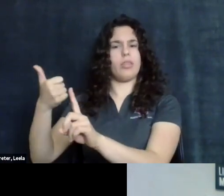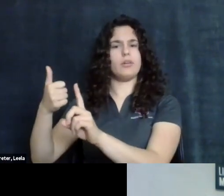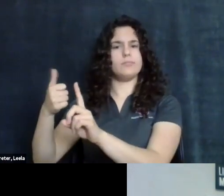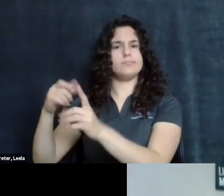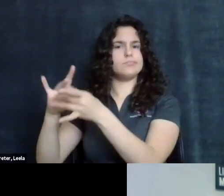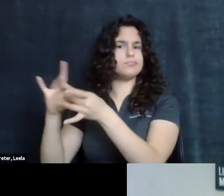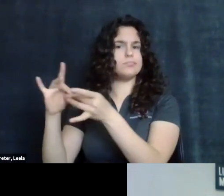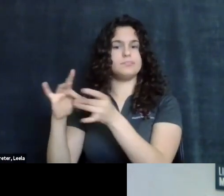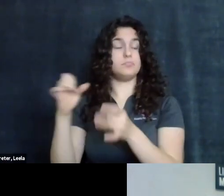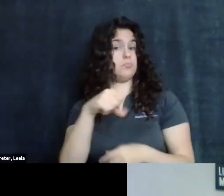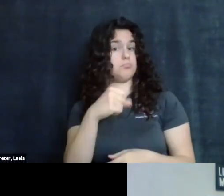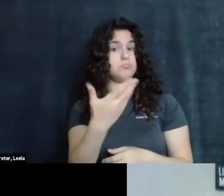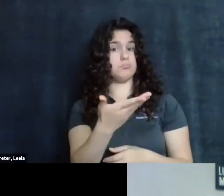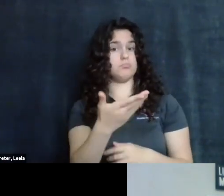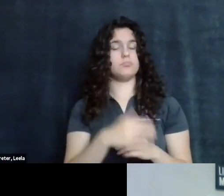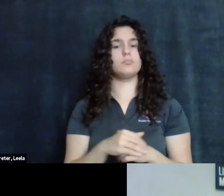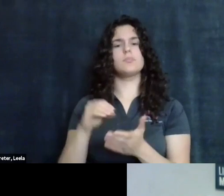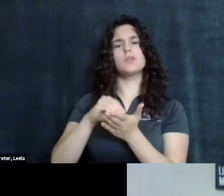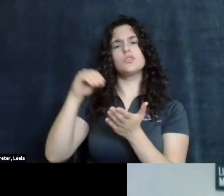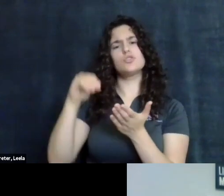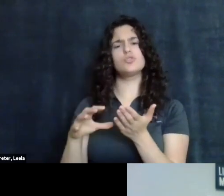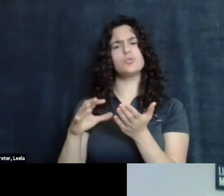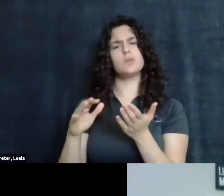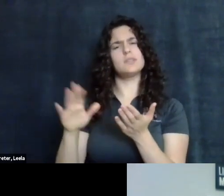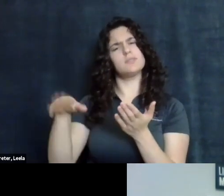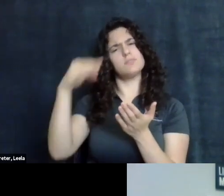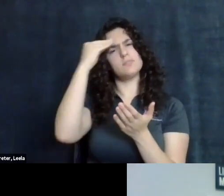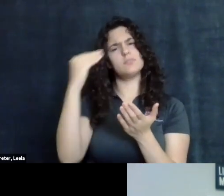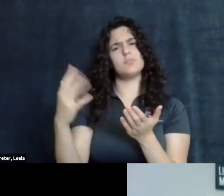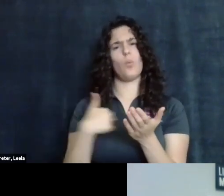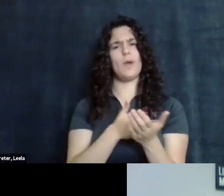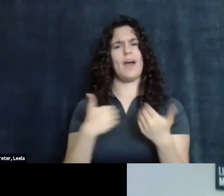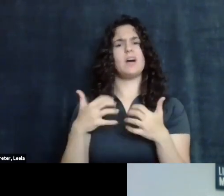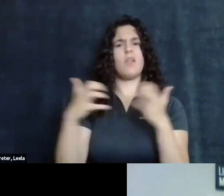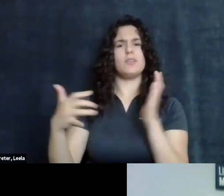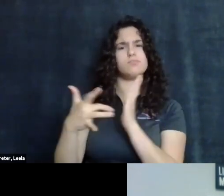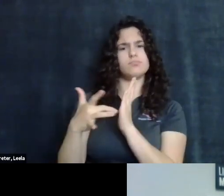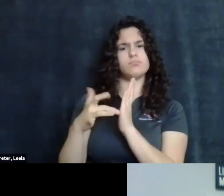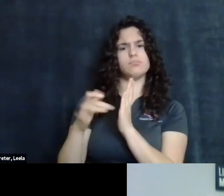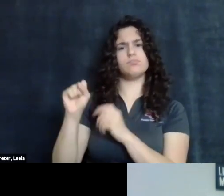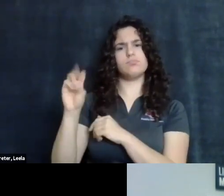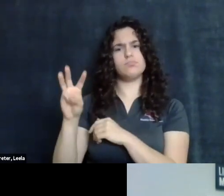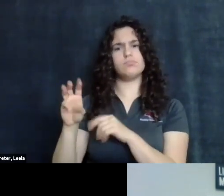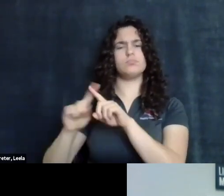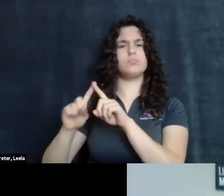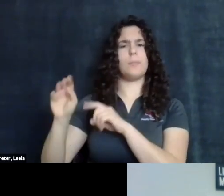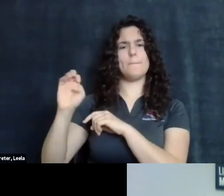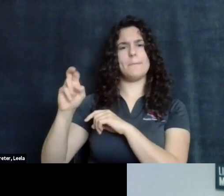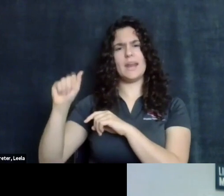I think we have a lot of software and computer programs all